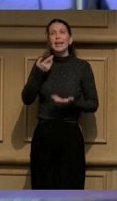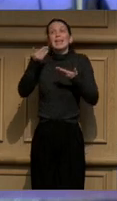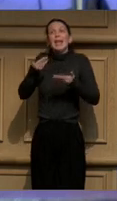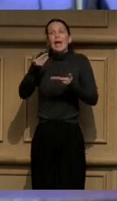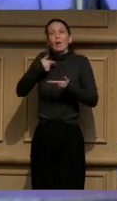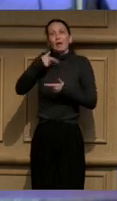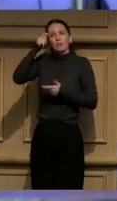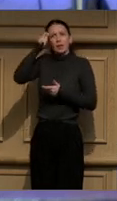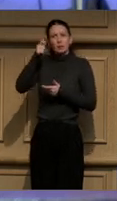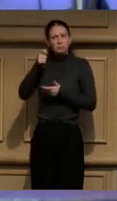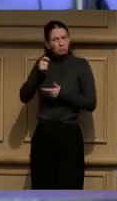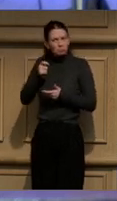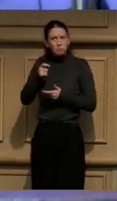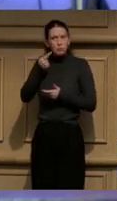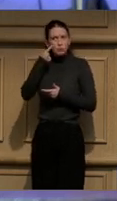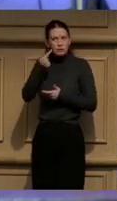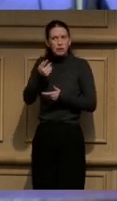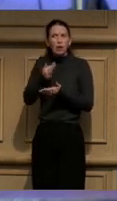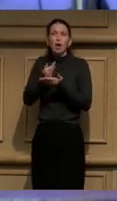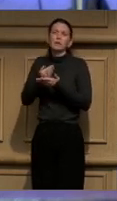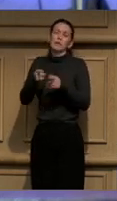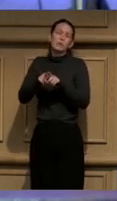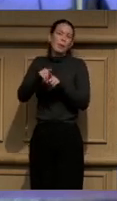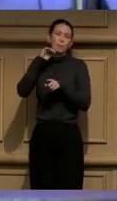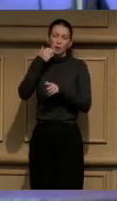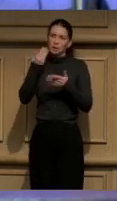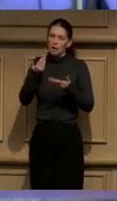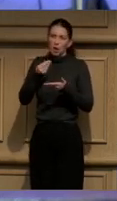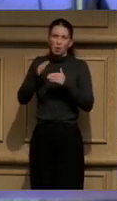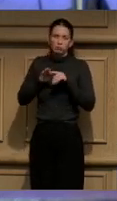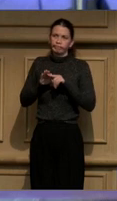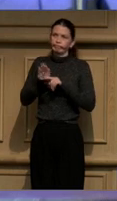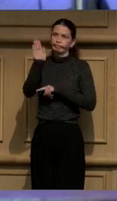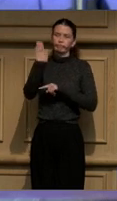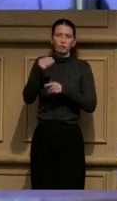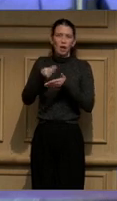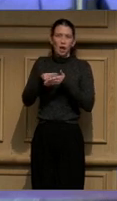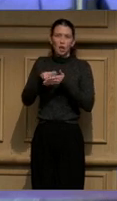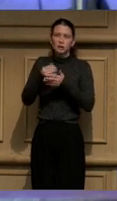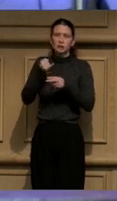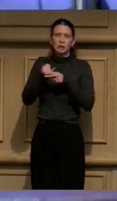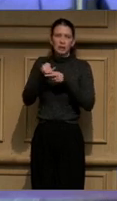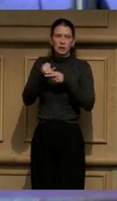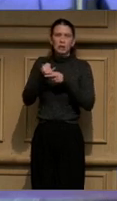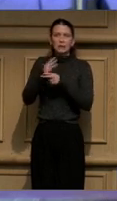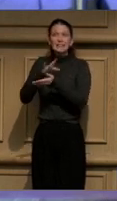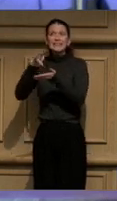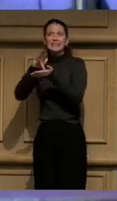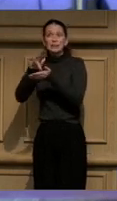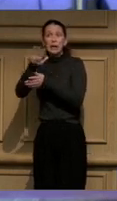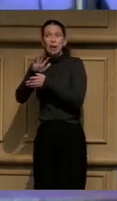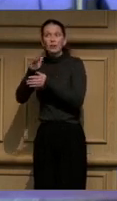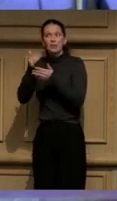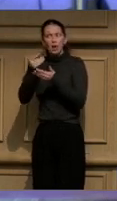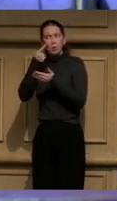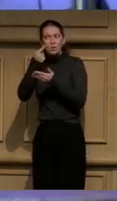seeing, especially with rising costs in urban areas, like there is a new sort of exodus, you